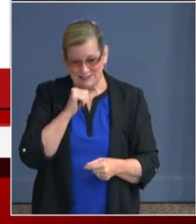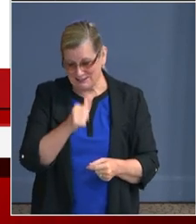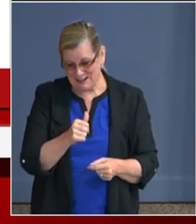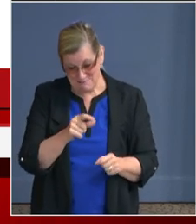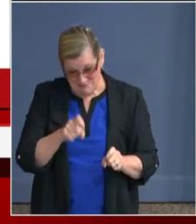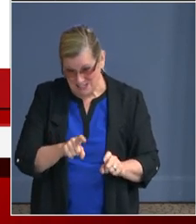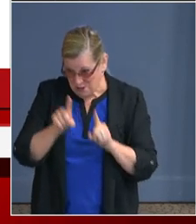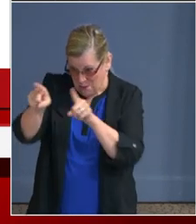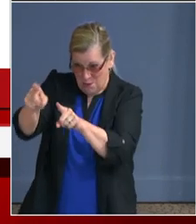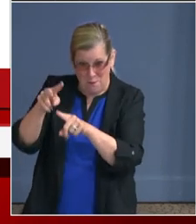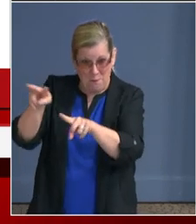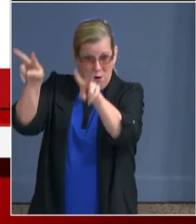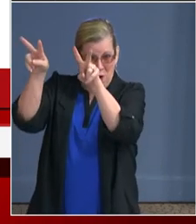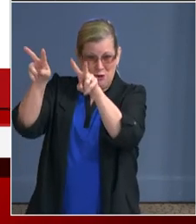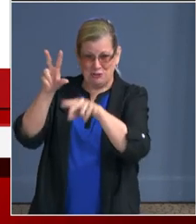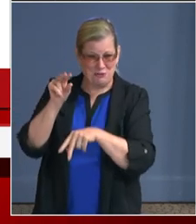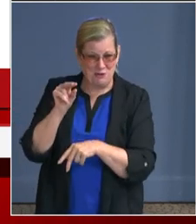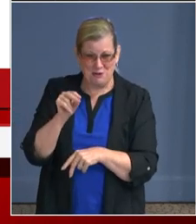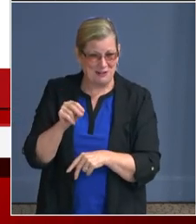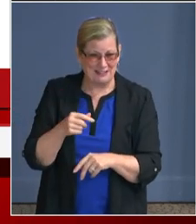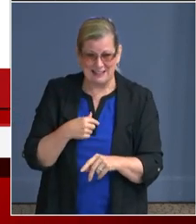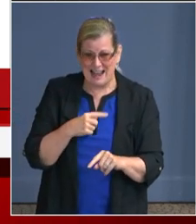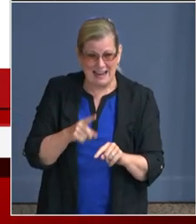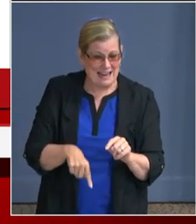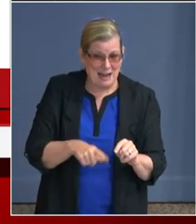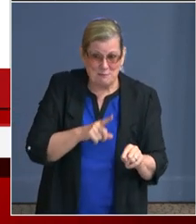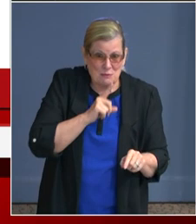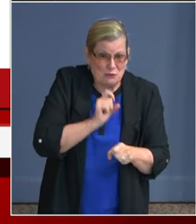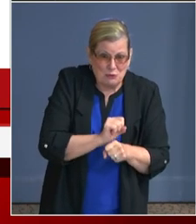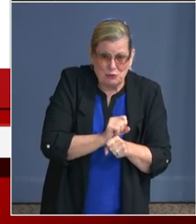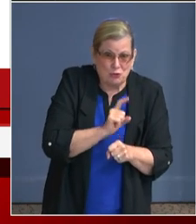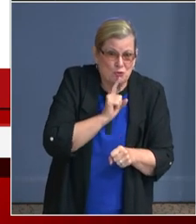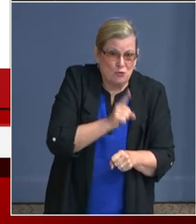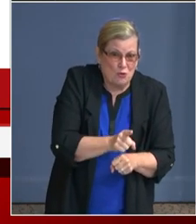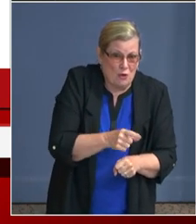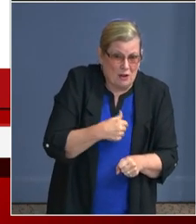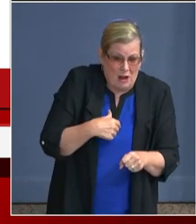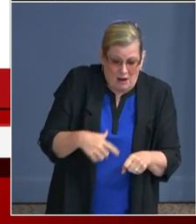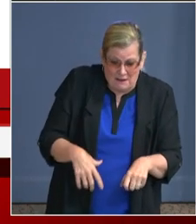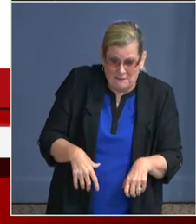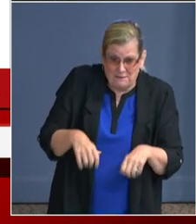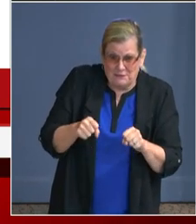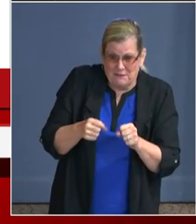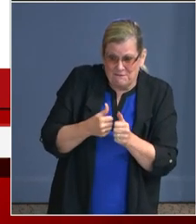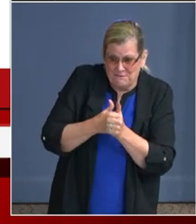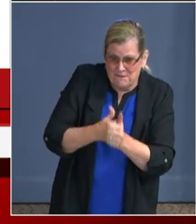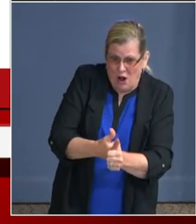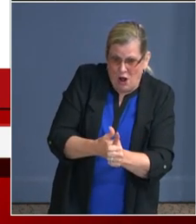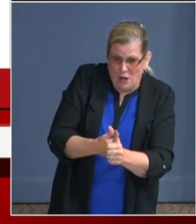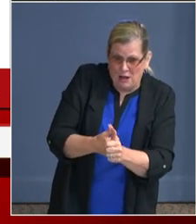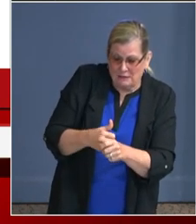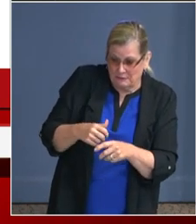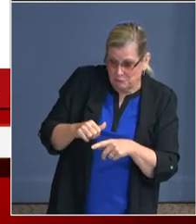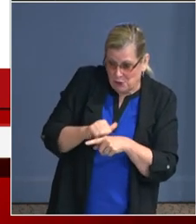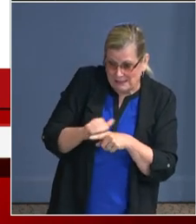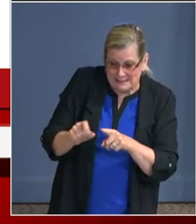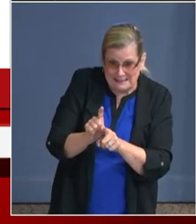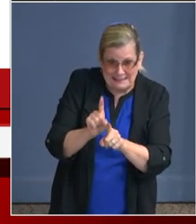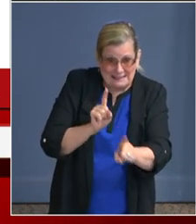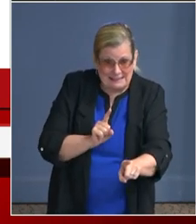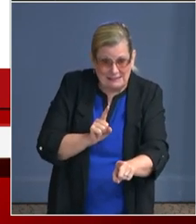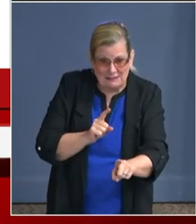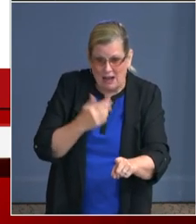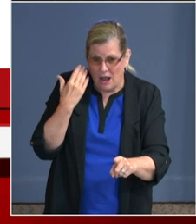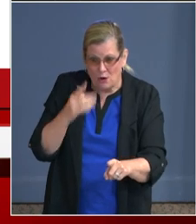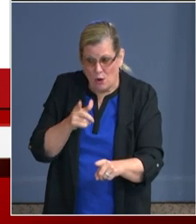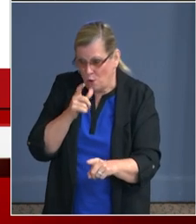I'm invited someplace and I can't be sure that my host is following all of safe practices, or I don't know who's going to